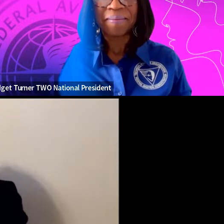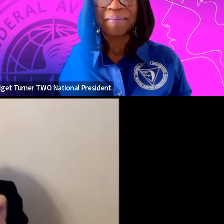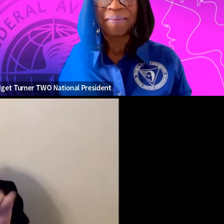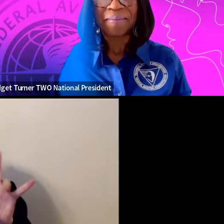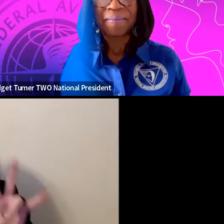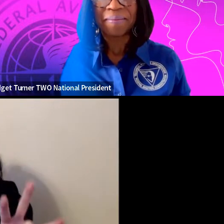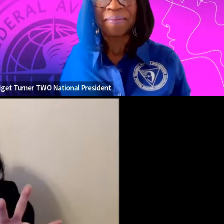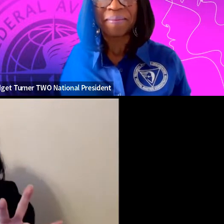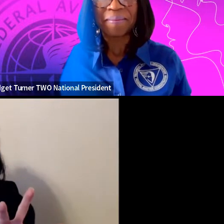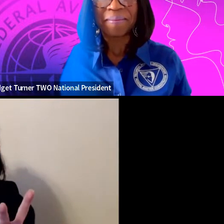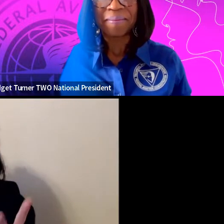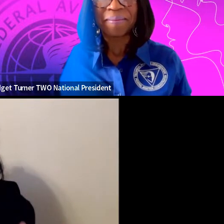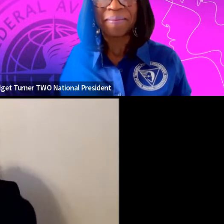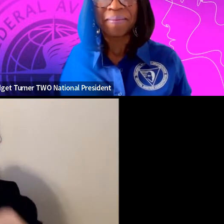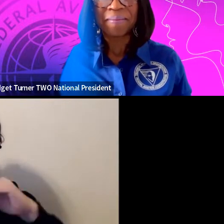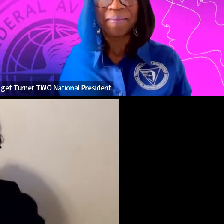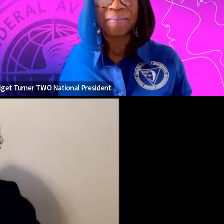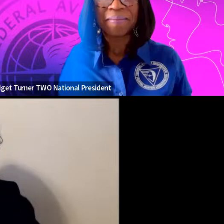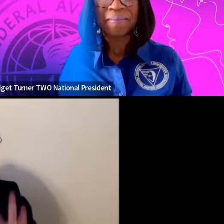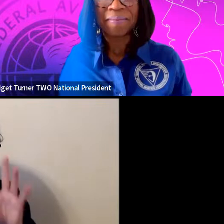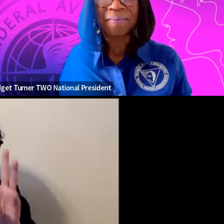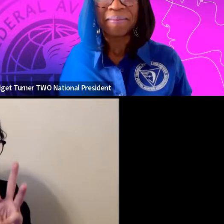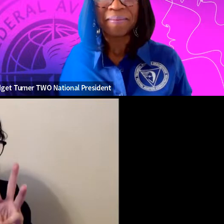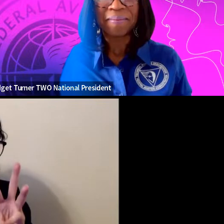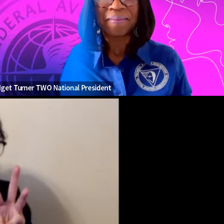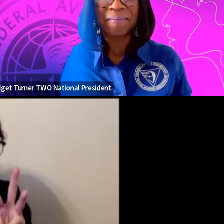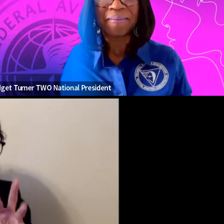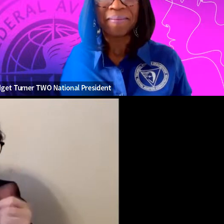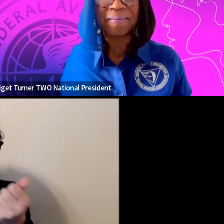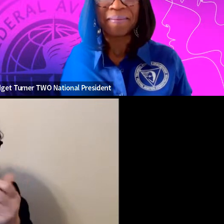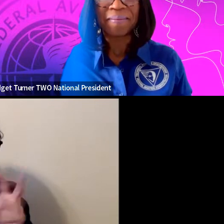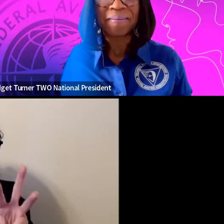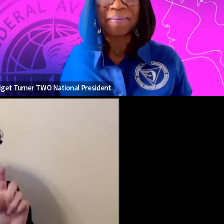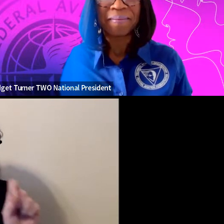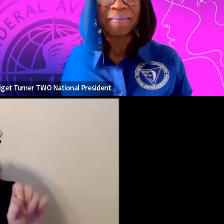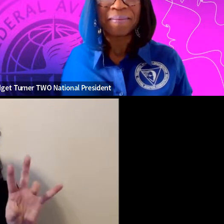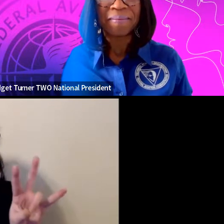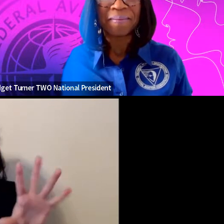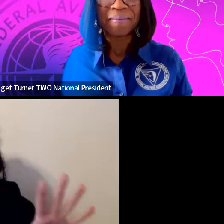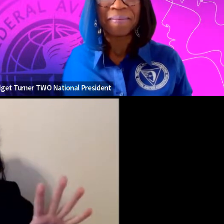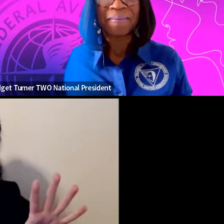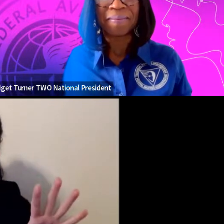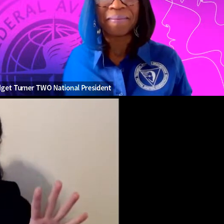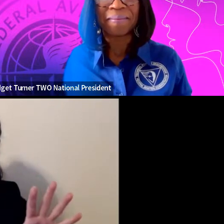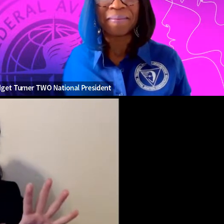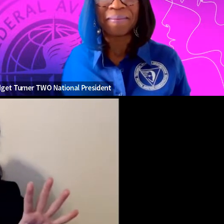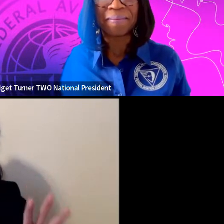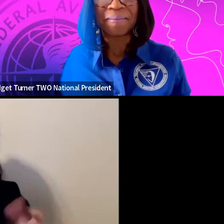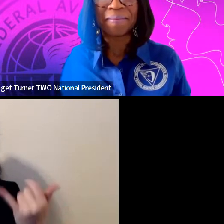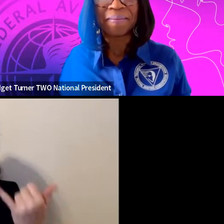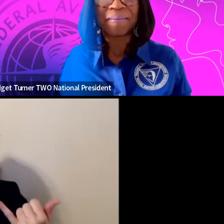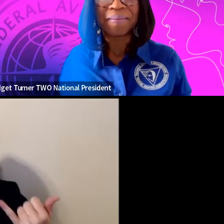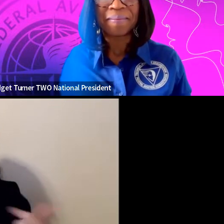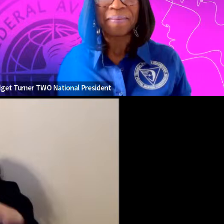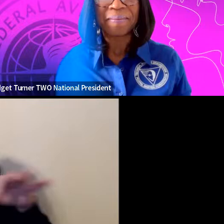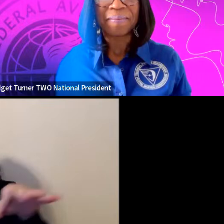7.7, less than 6, and 16.75. Now let me break that down for